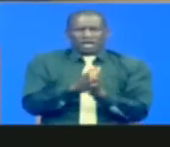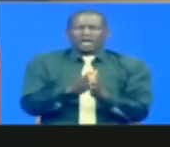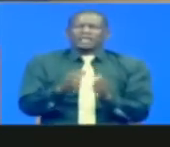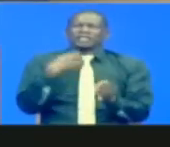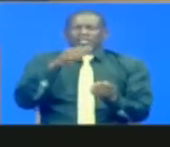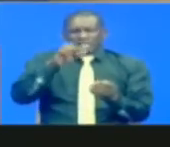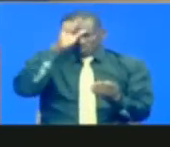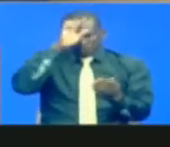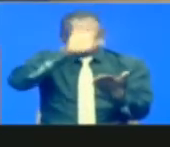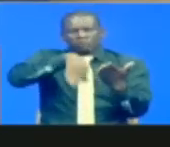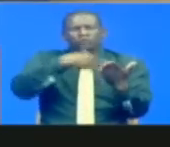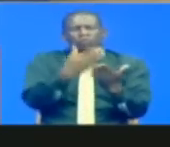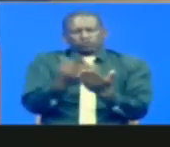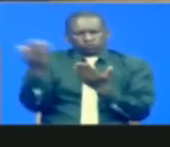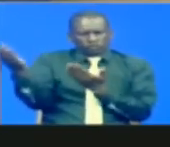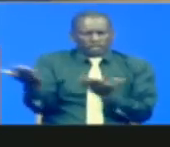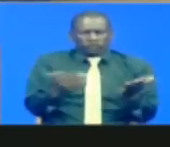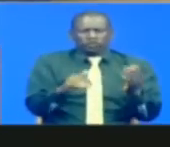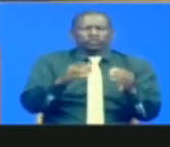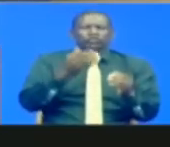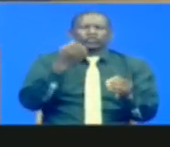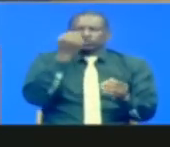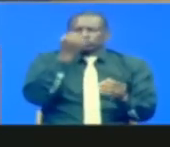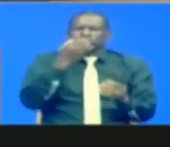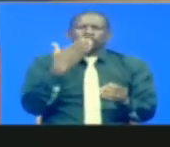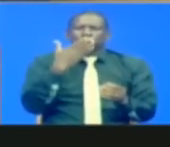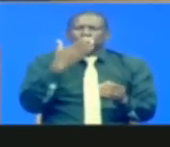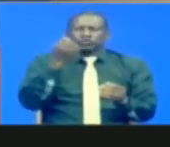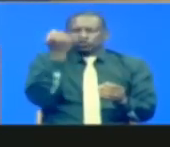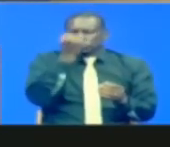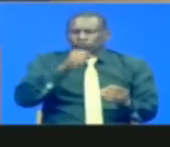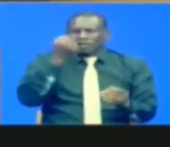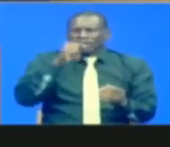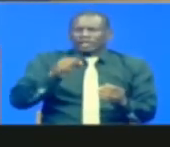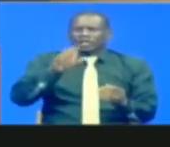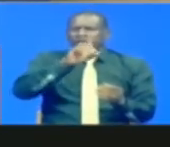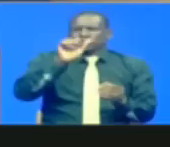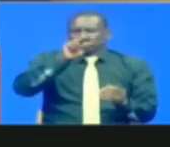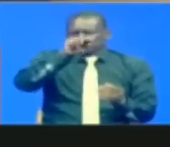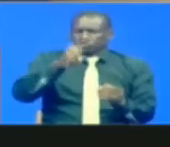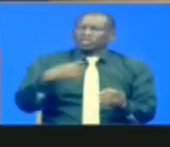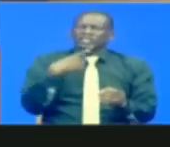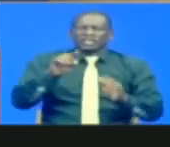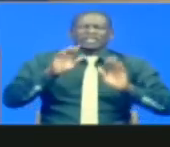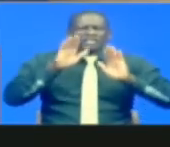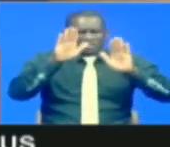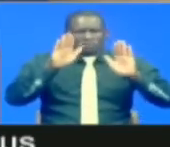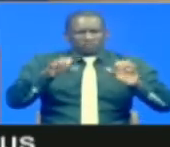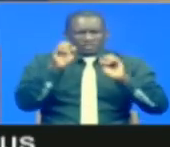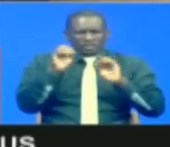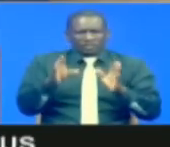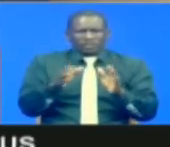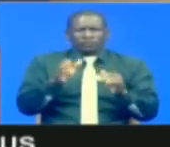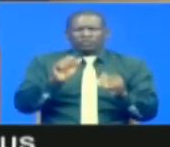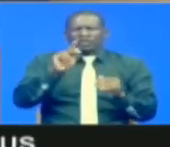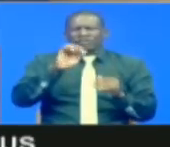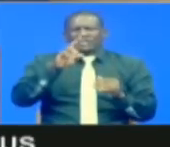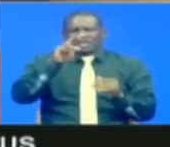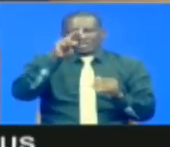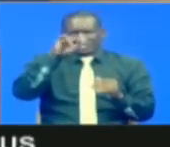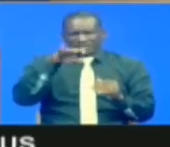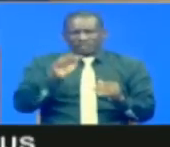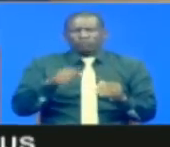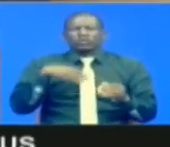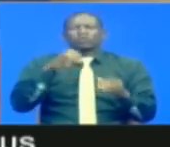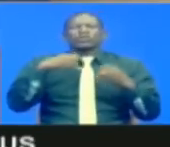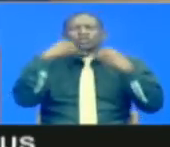seeking to introduce sugarcane zoning in the country, terming it illegal and detrimental to farmers. Here's Lillian Carrier with finer details on